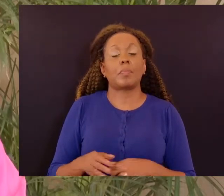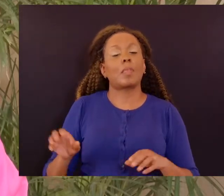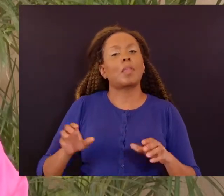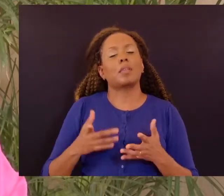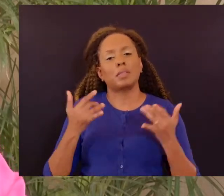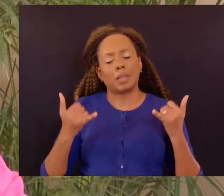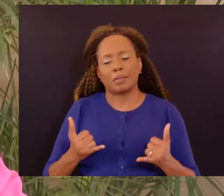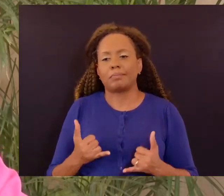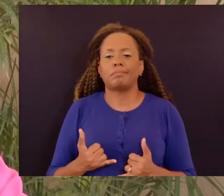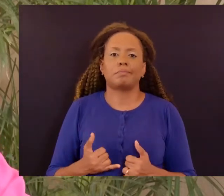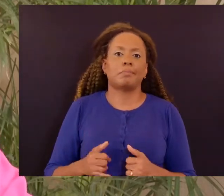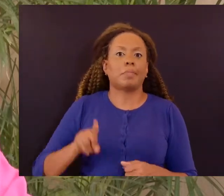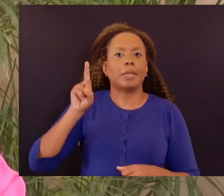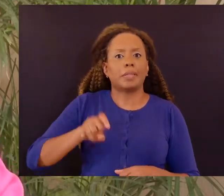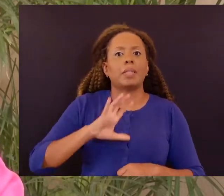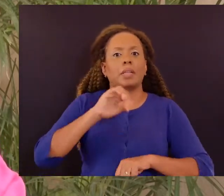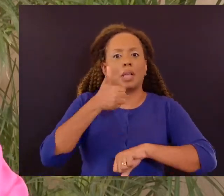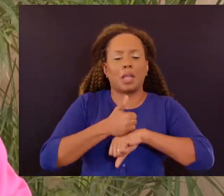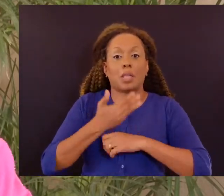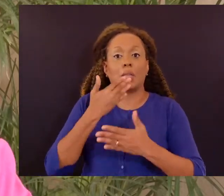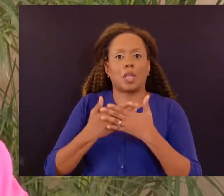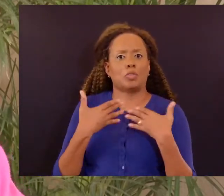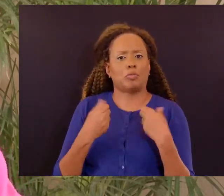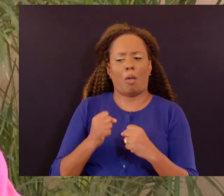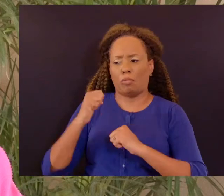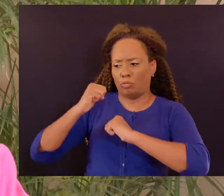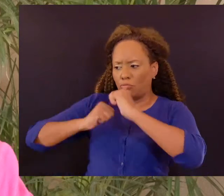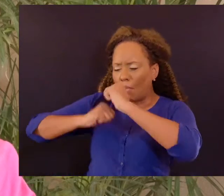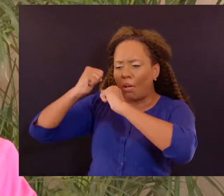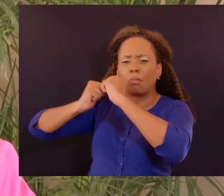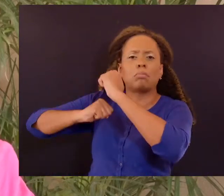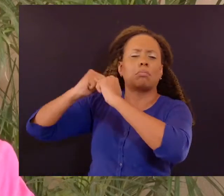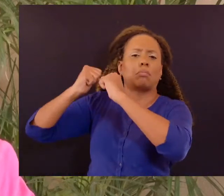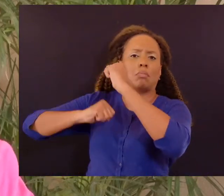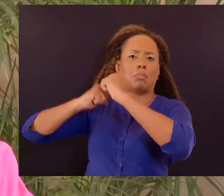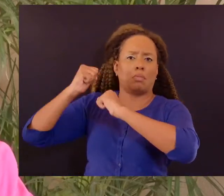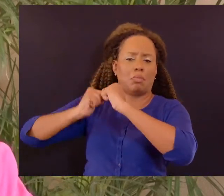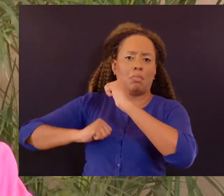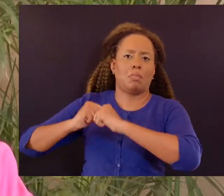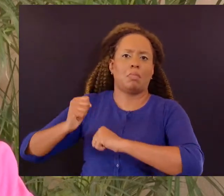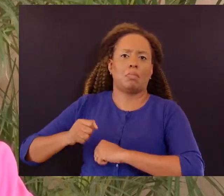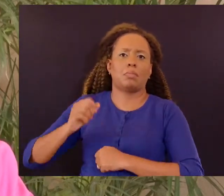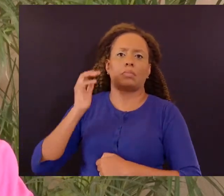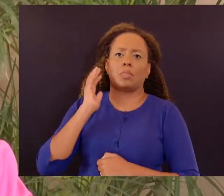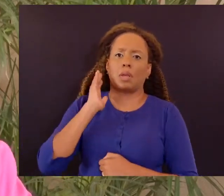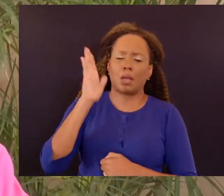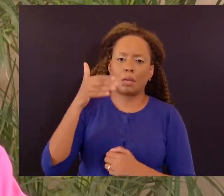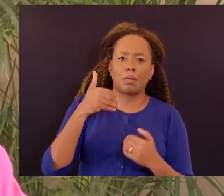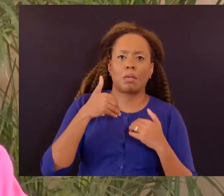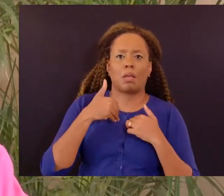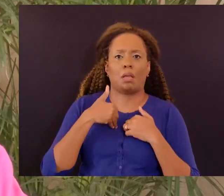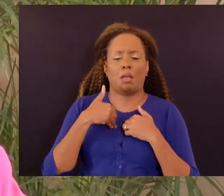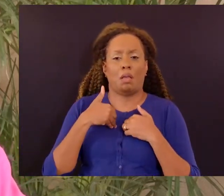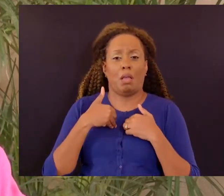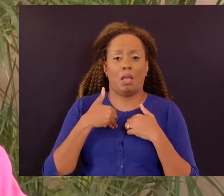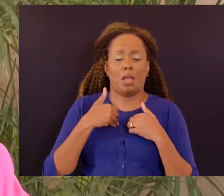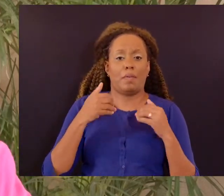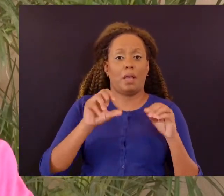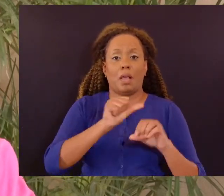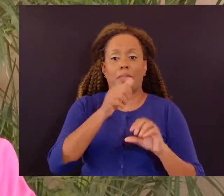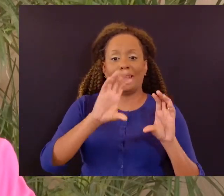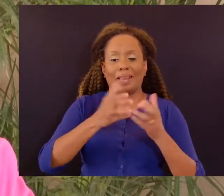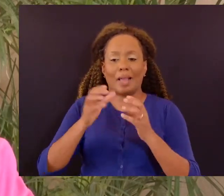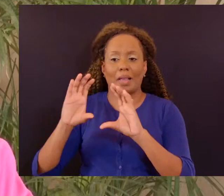support those programs. So they will be accompanied by remediation structures in literacy and